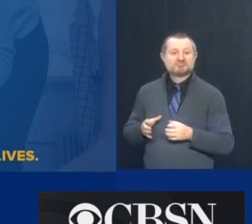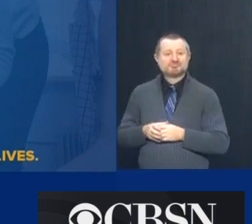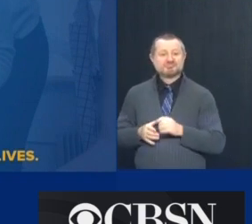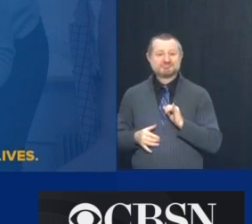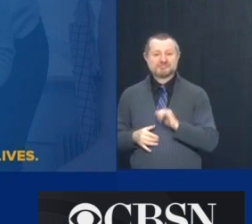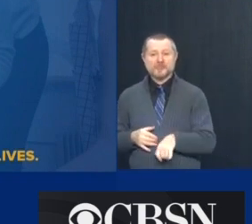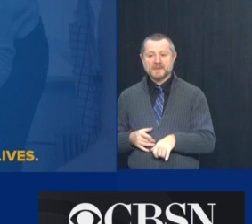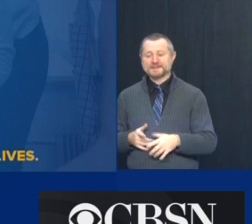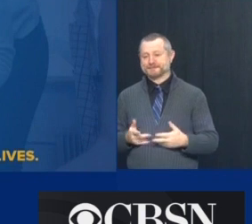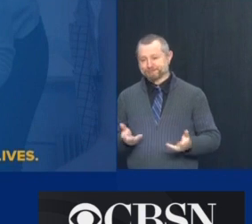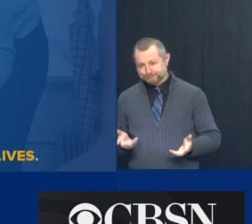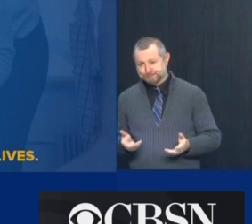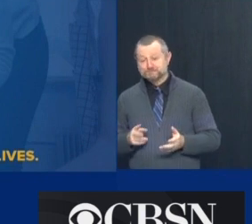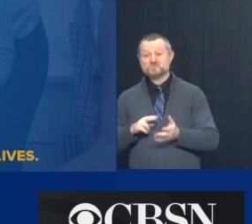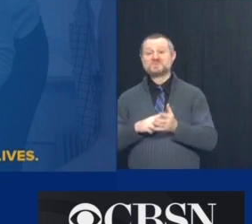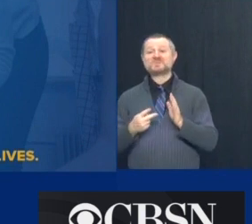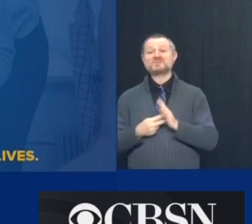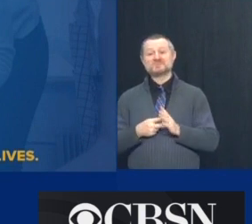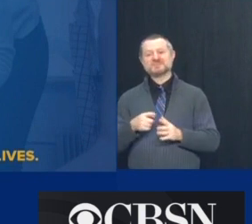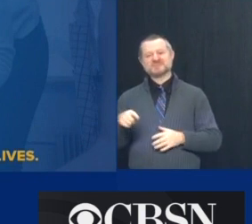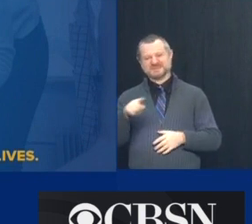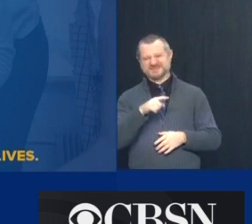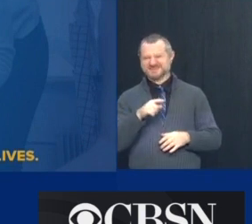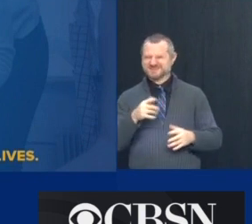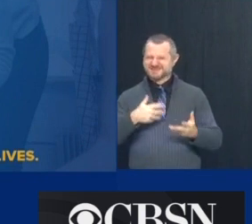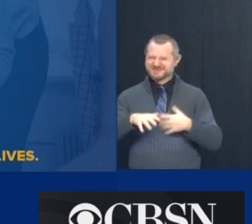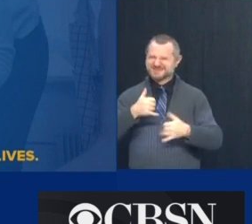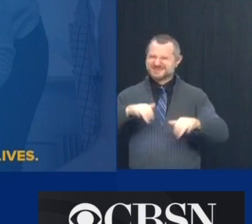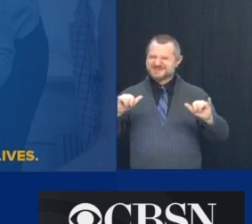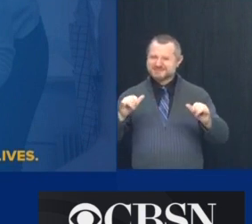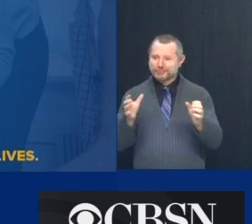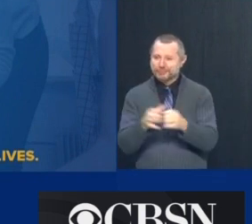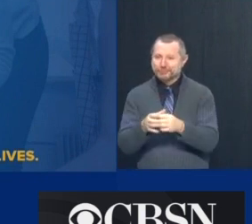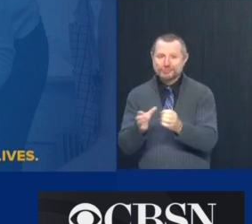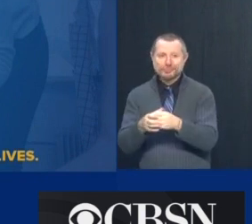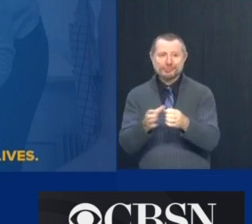just an adaptation of social behavior to the circumstance.